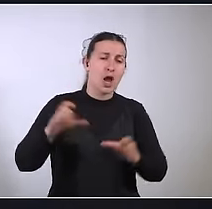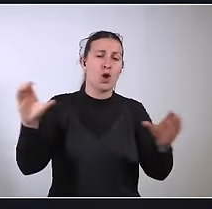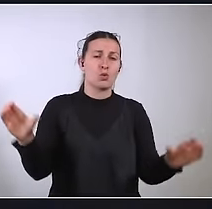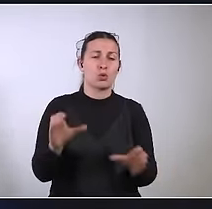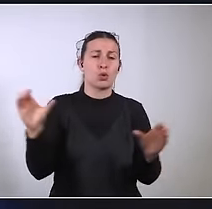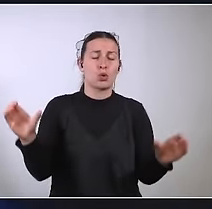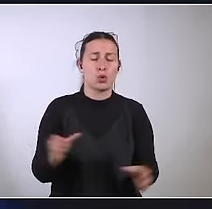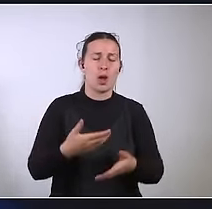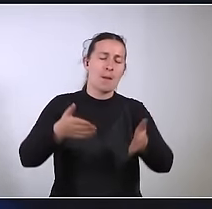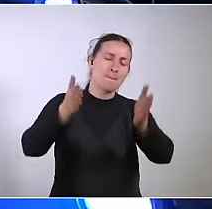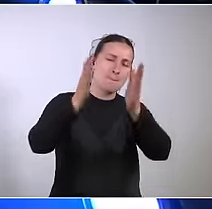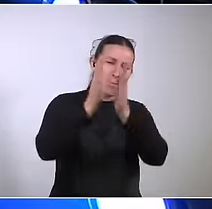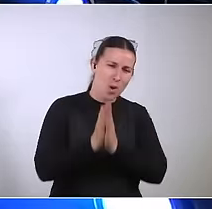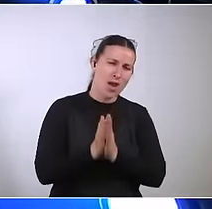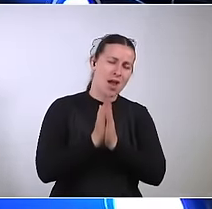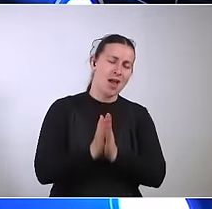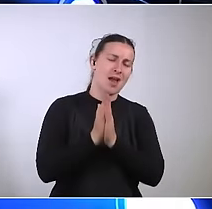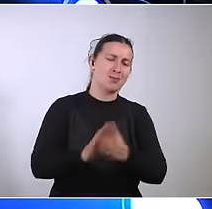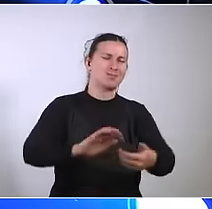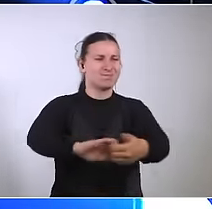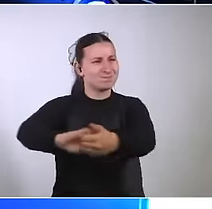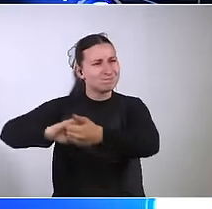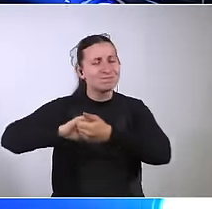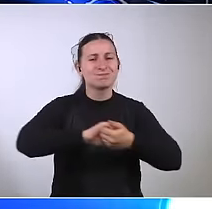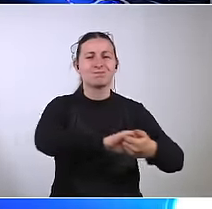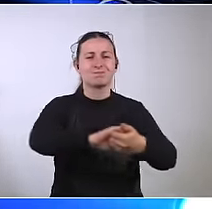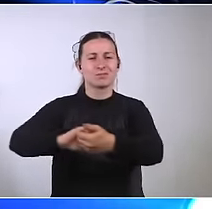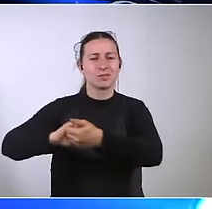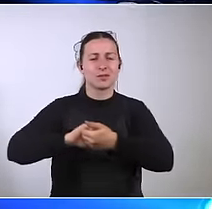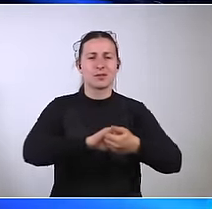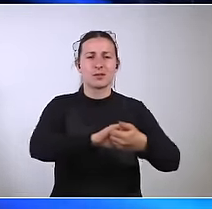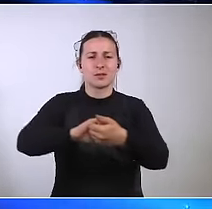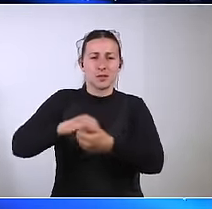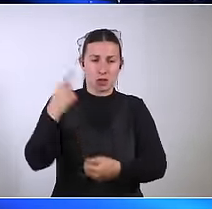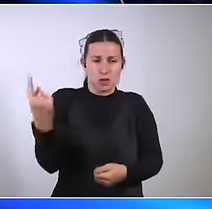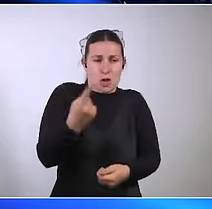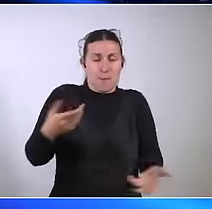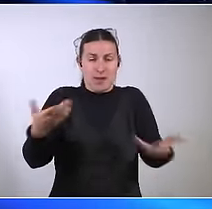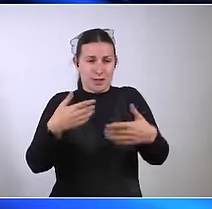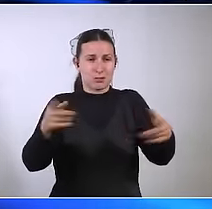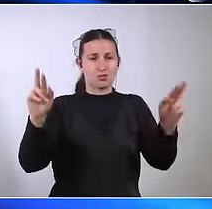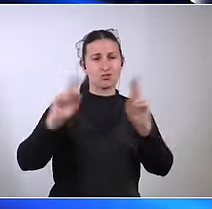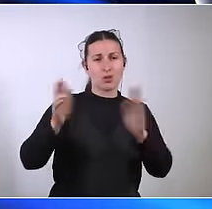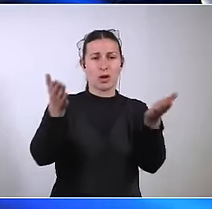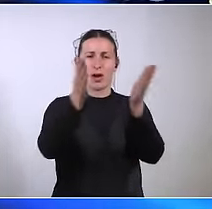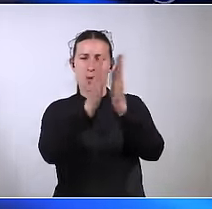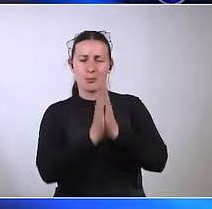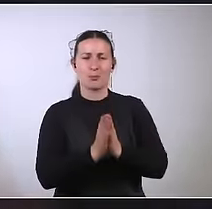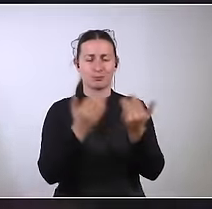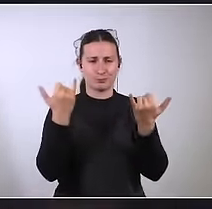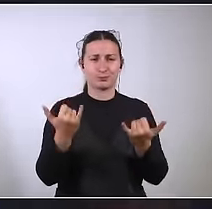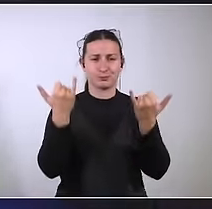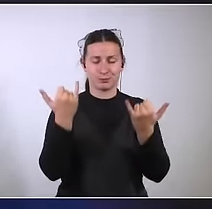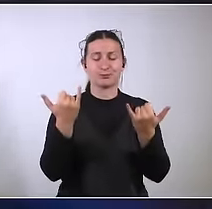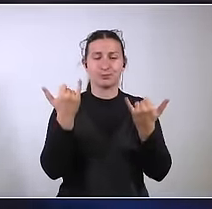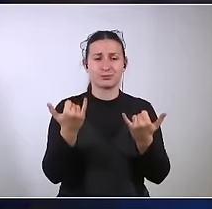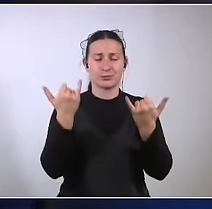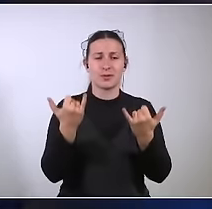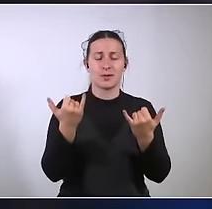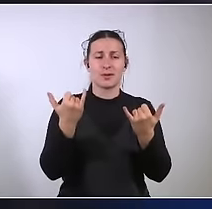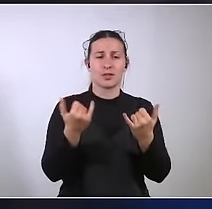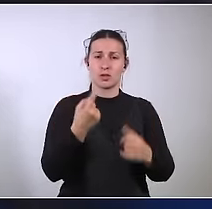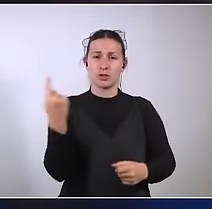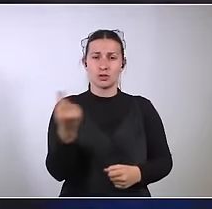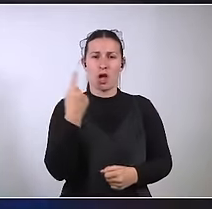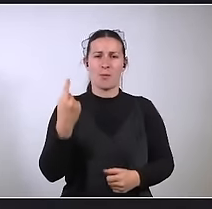and intercede together. I wonder if there's an intercessor in the house of God right now. I wonder if there's somebody that's